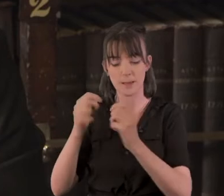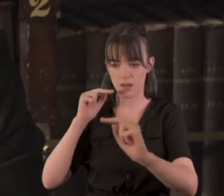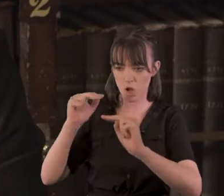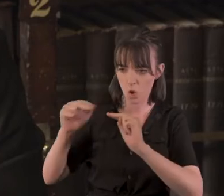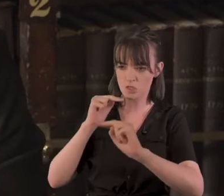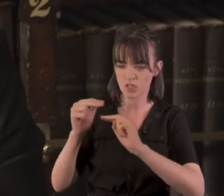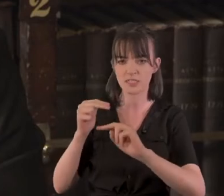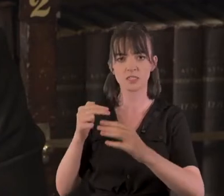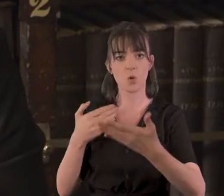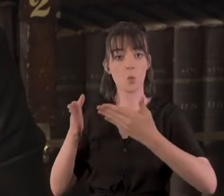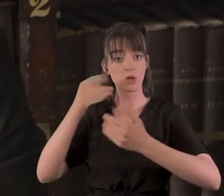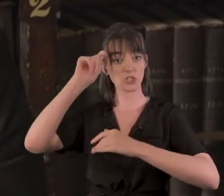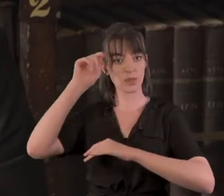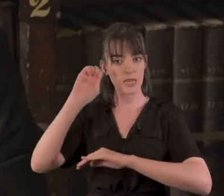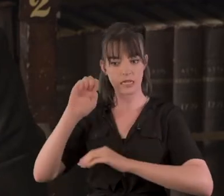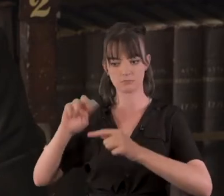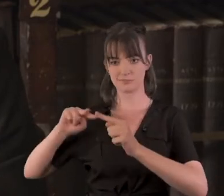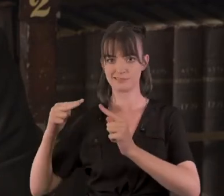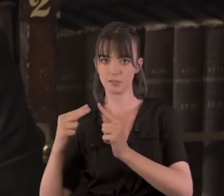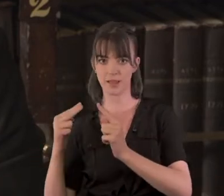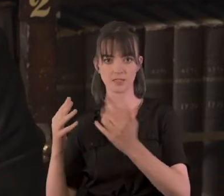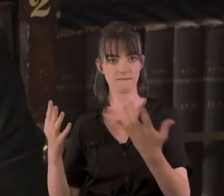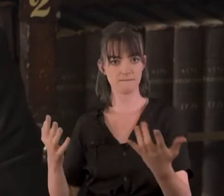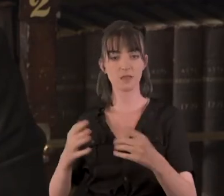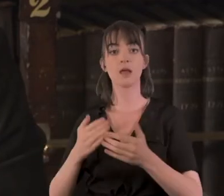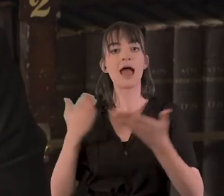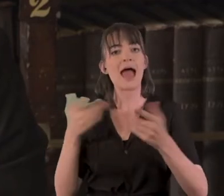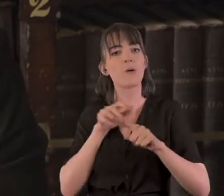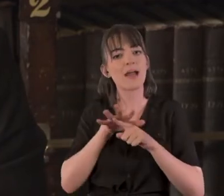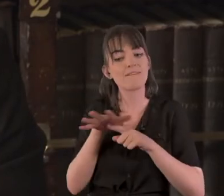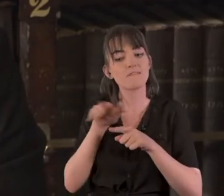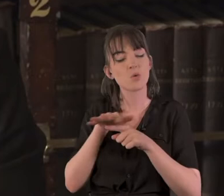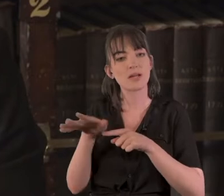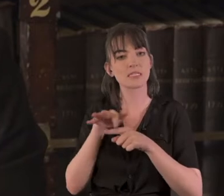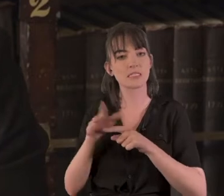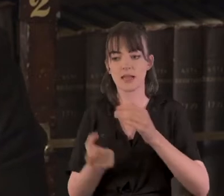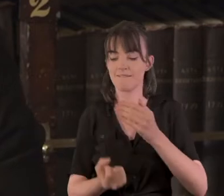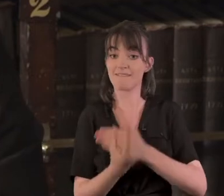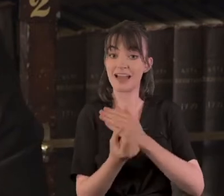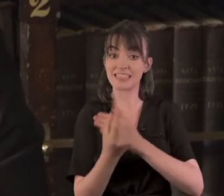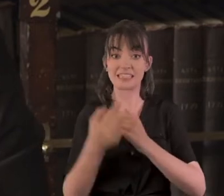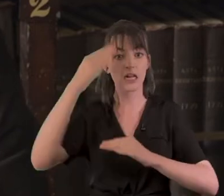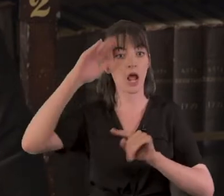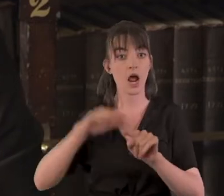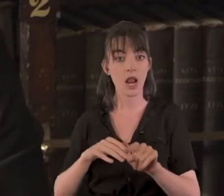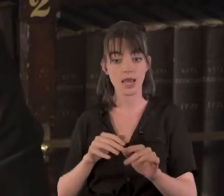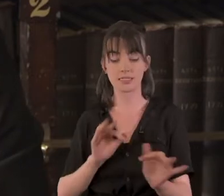the extent to which that was coloured or influenced by those events in Ireland going back to